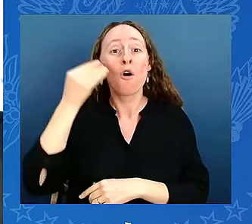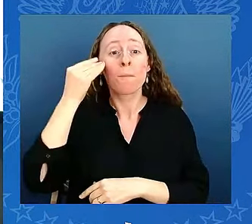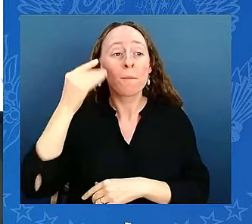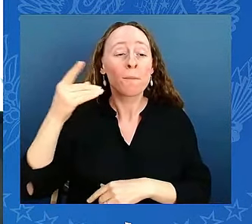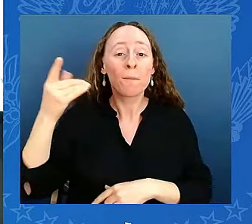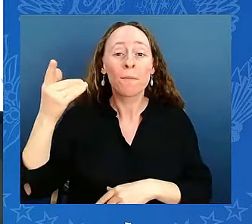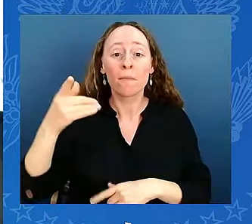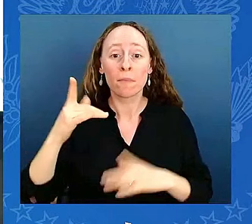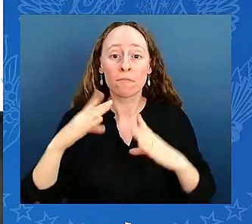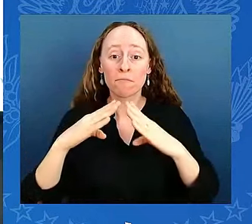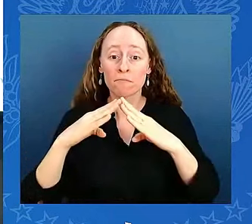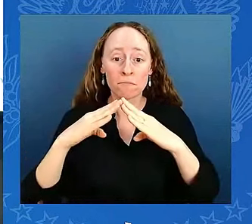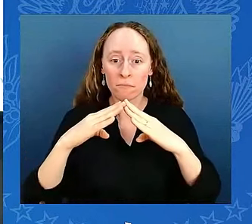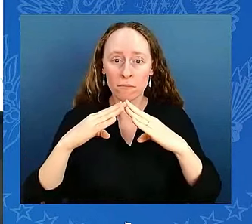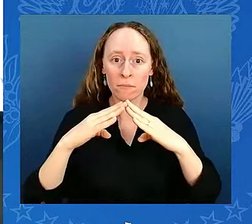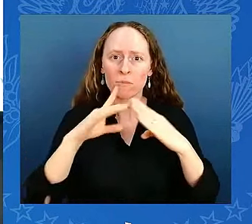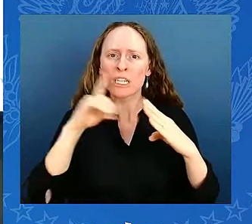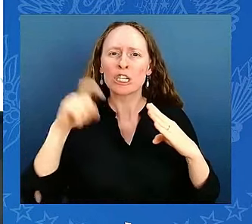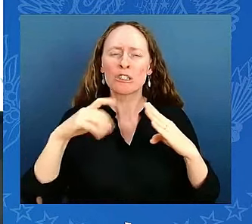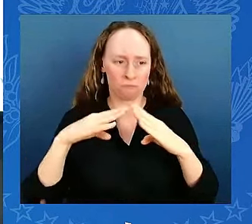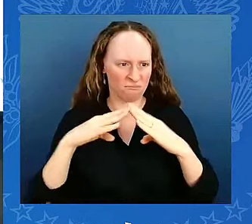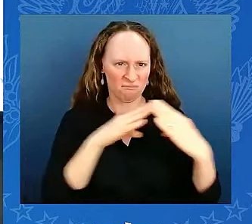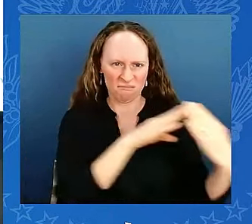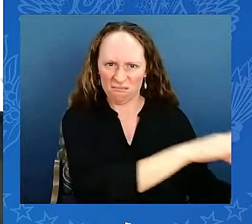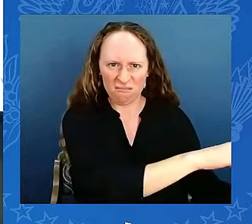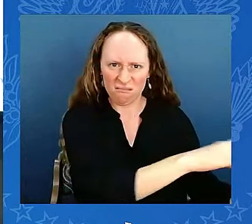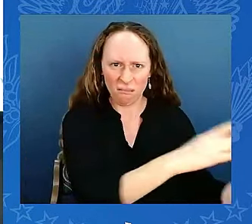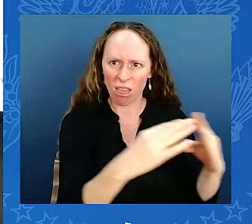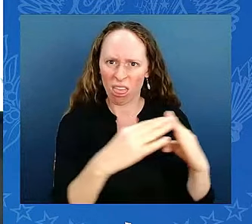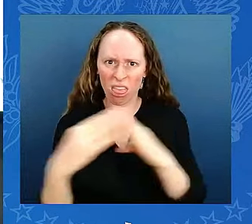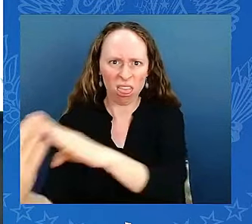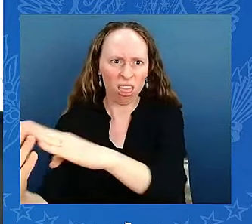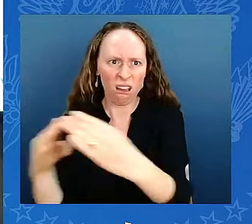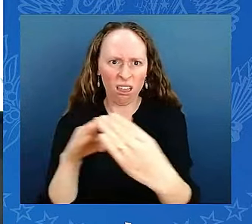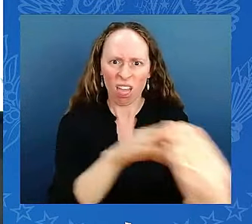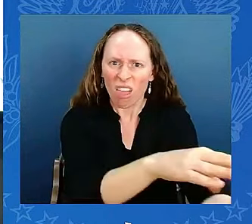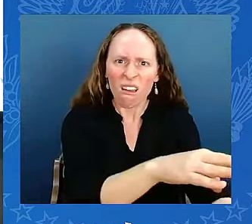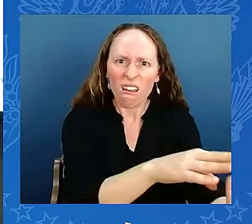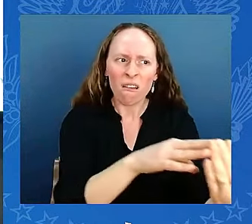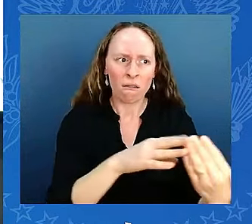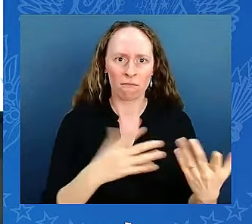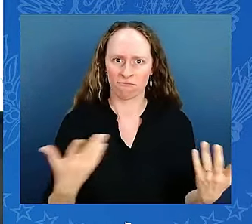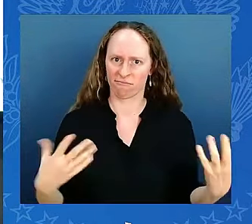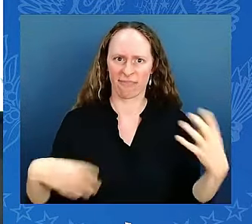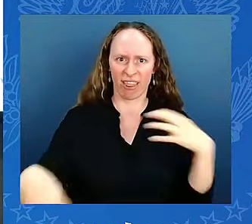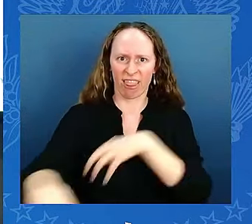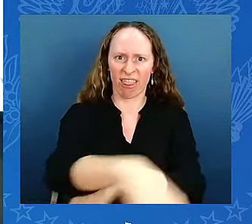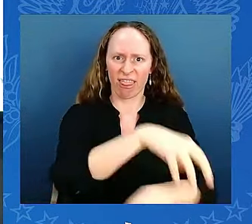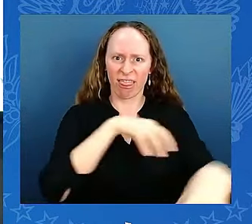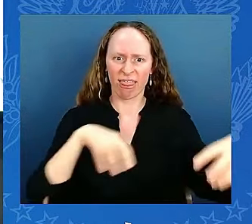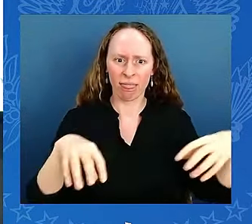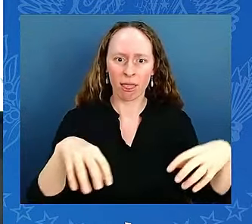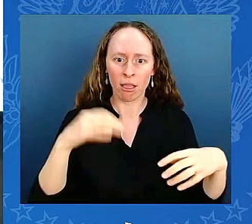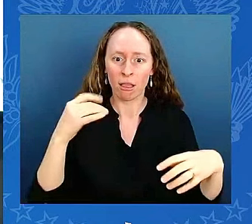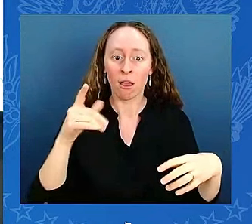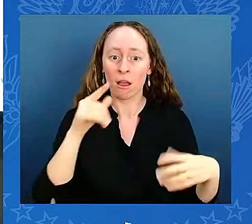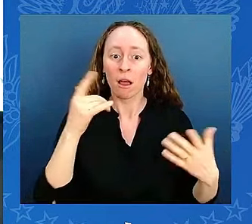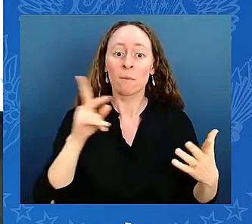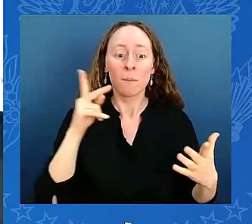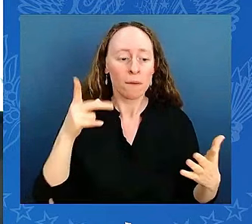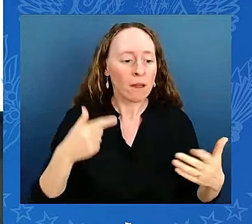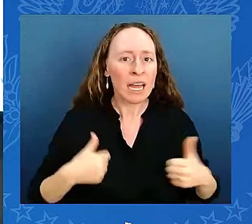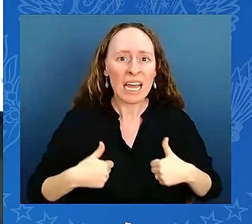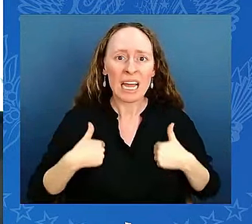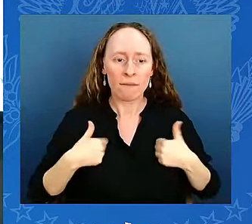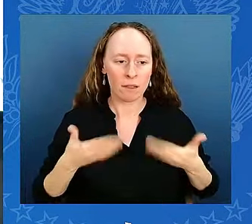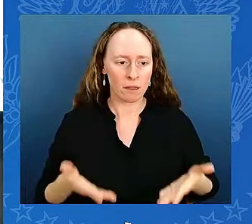river to another side of the river. And I can only imagine what it's like to have been in one of those homes. And much of